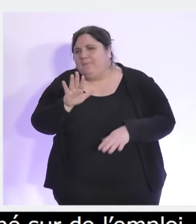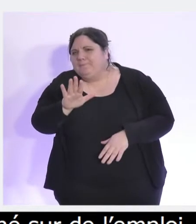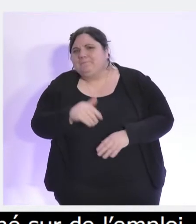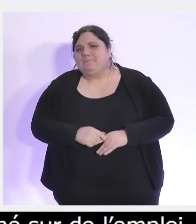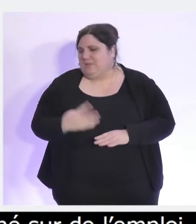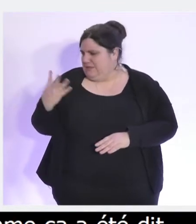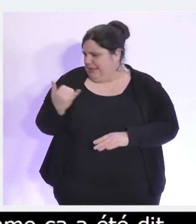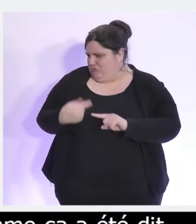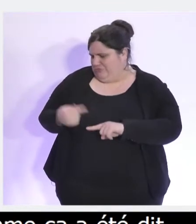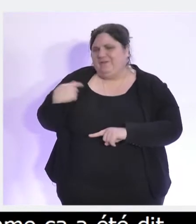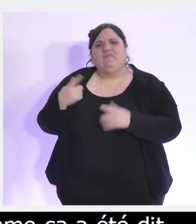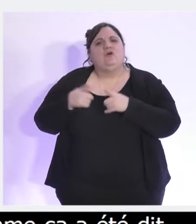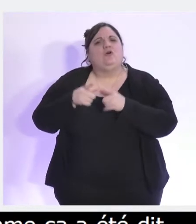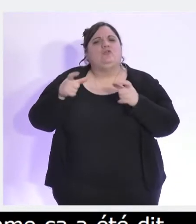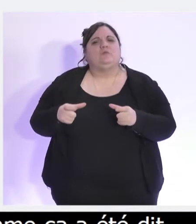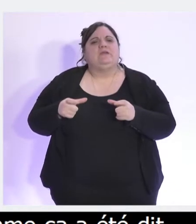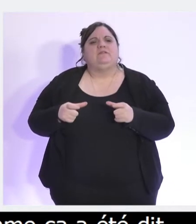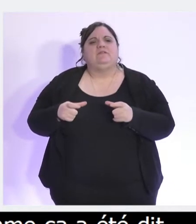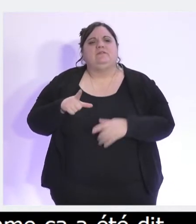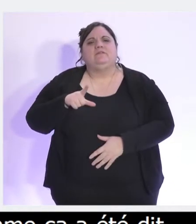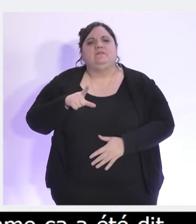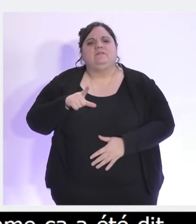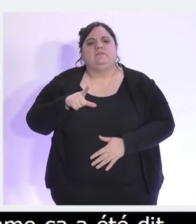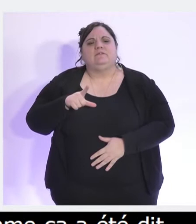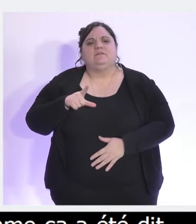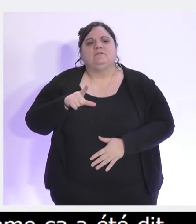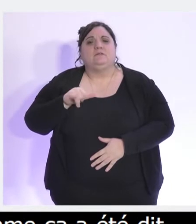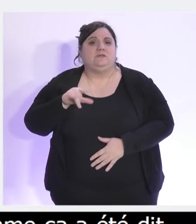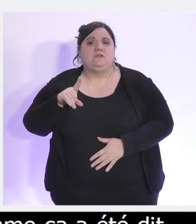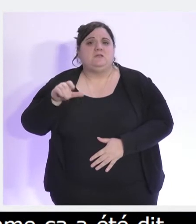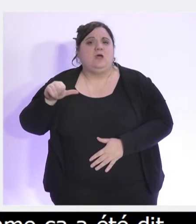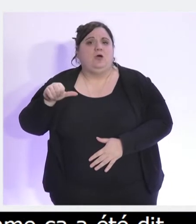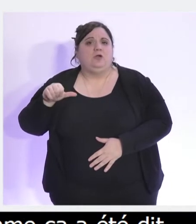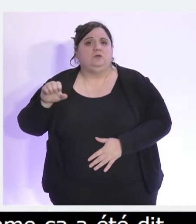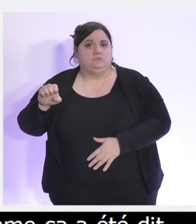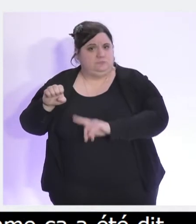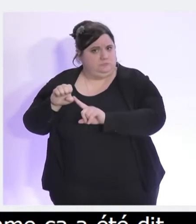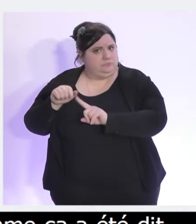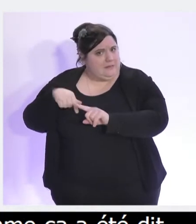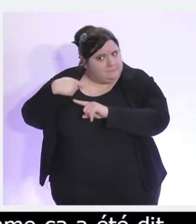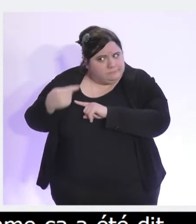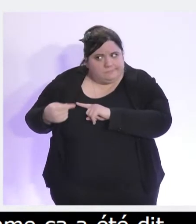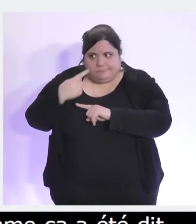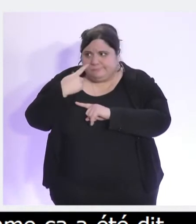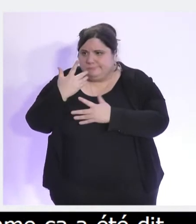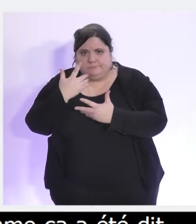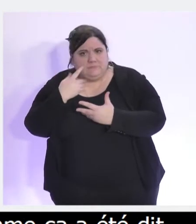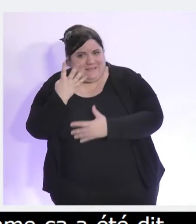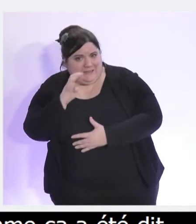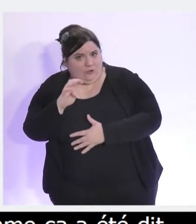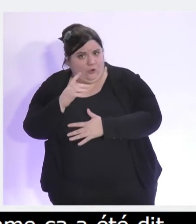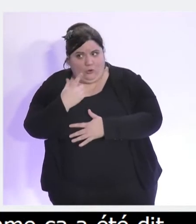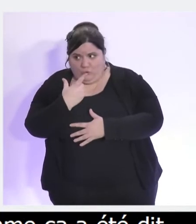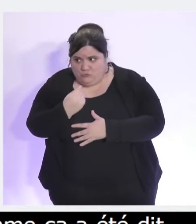days ago, I was with Lidl, and 10% of people came from the Juiday. So yes, it